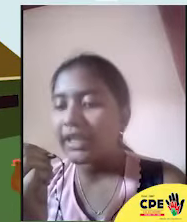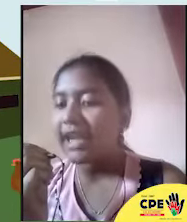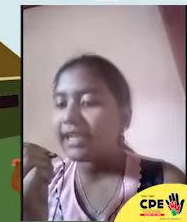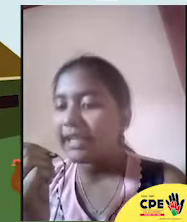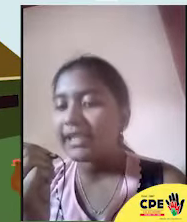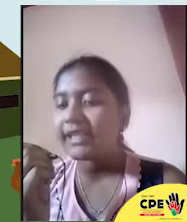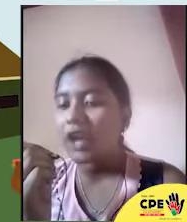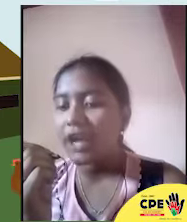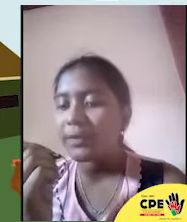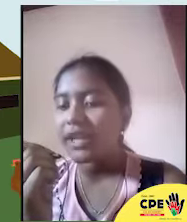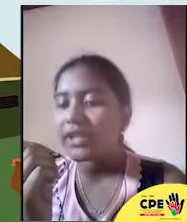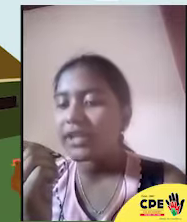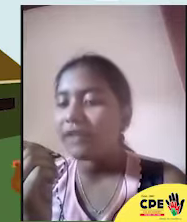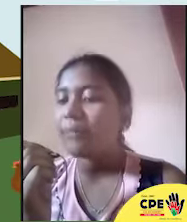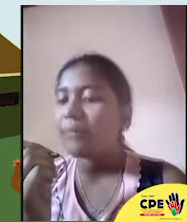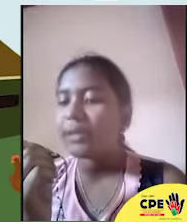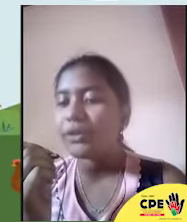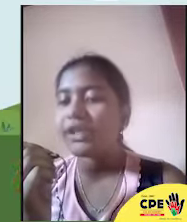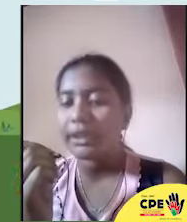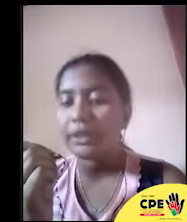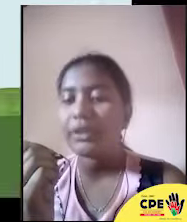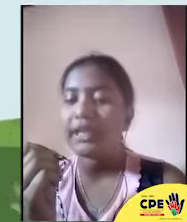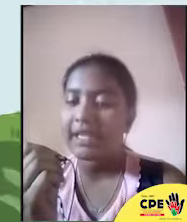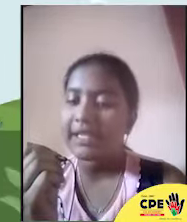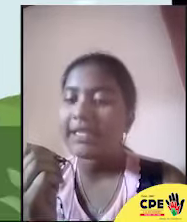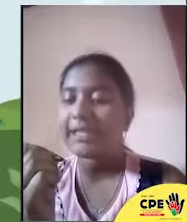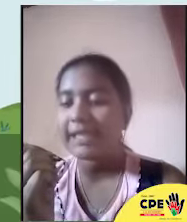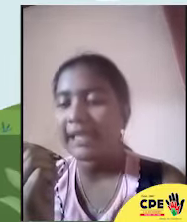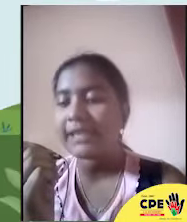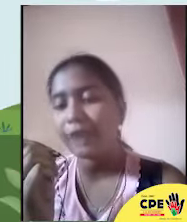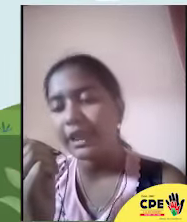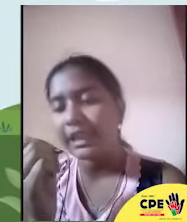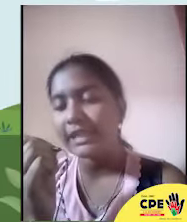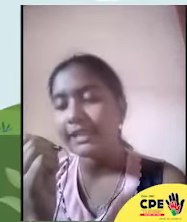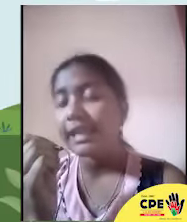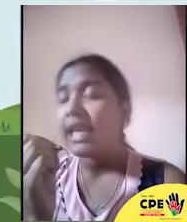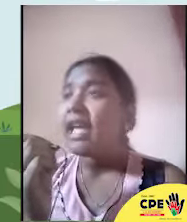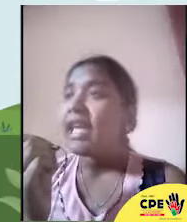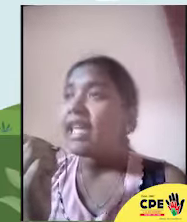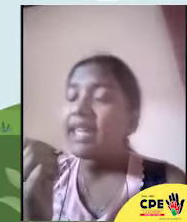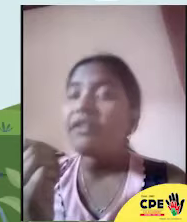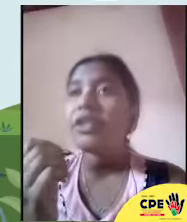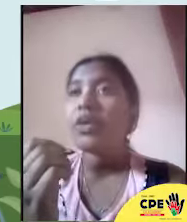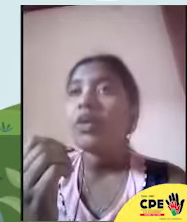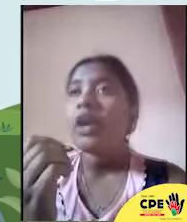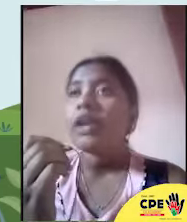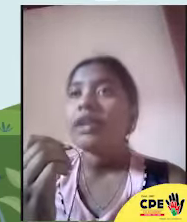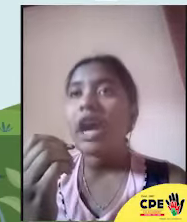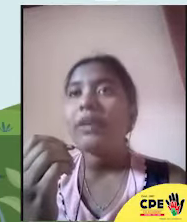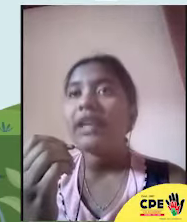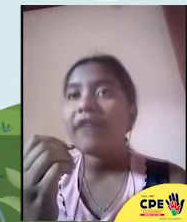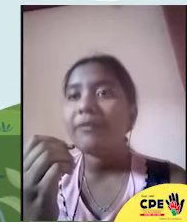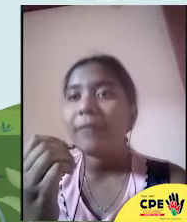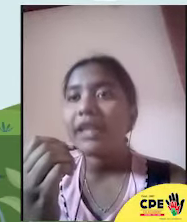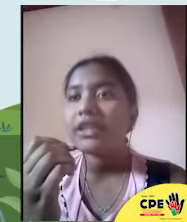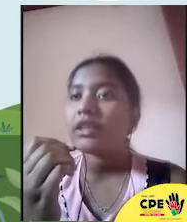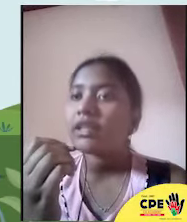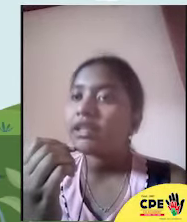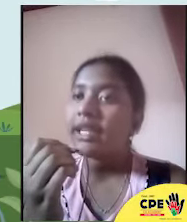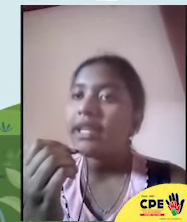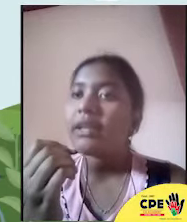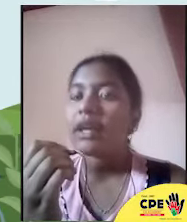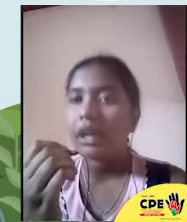regulate and decrease the cost price of farm inputs including diesel, seeds, fertilizers. Even though the government have passed